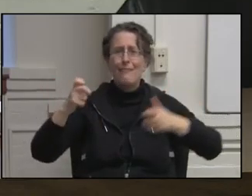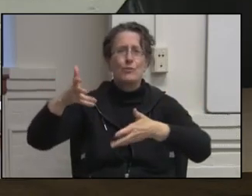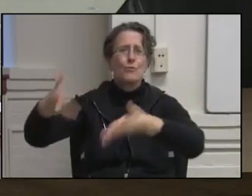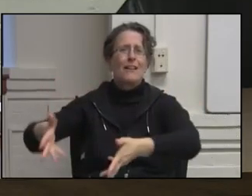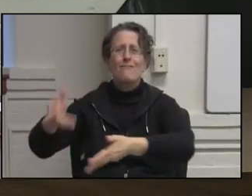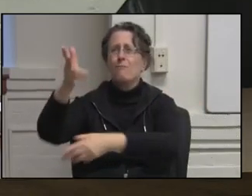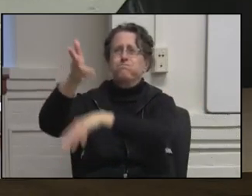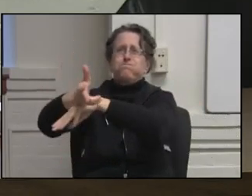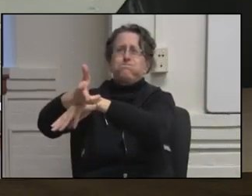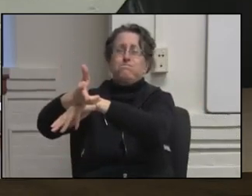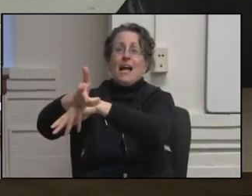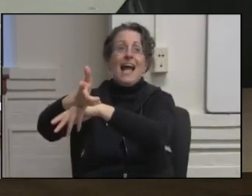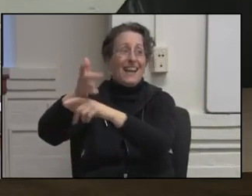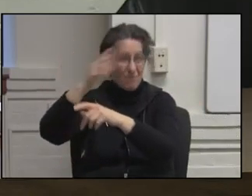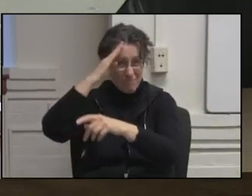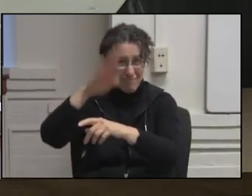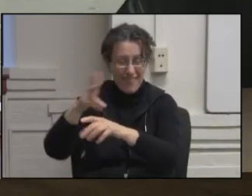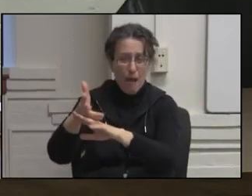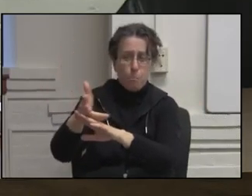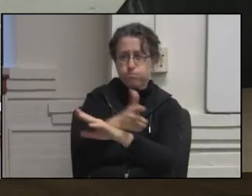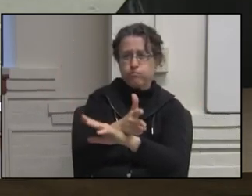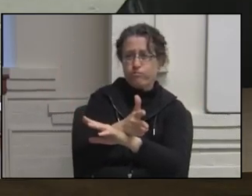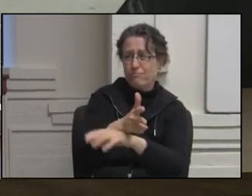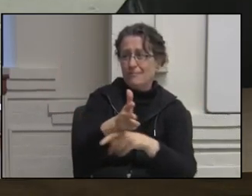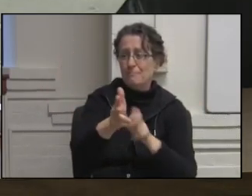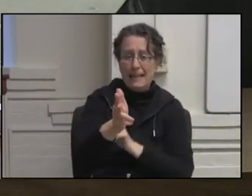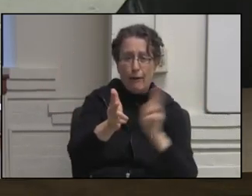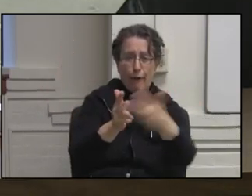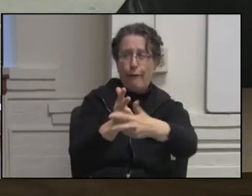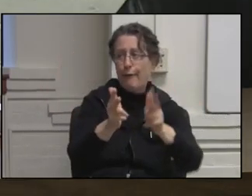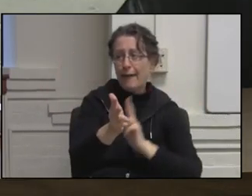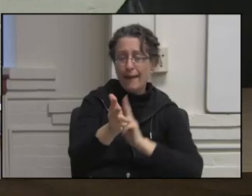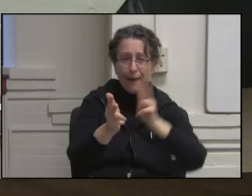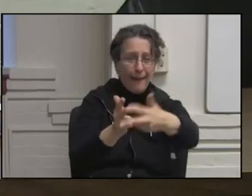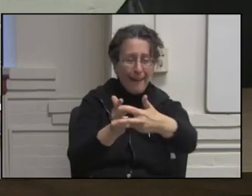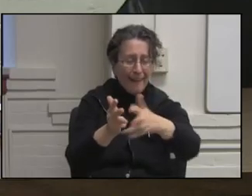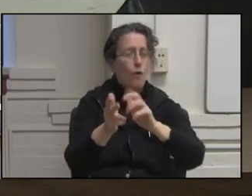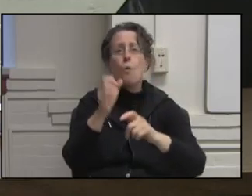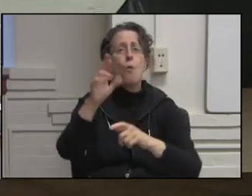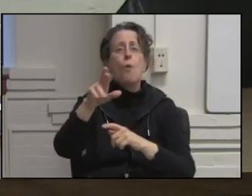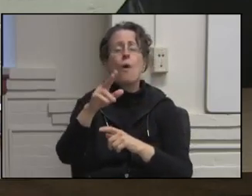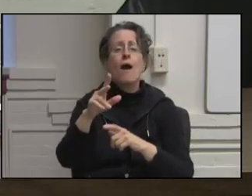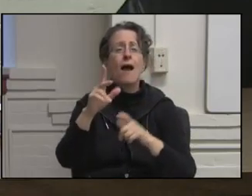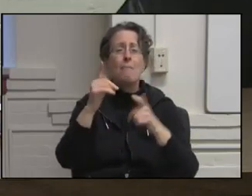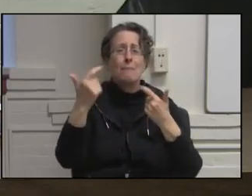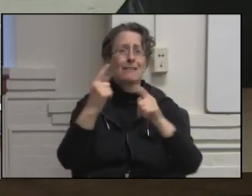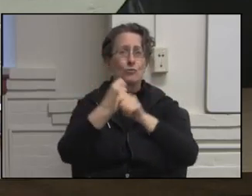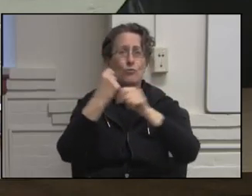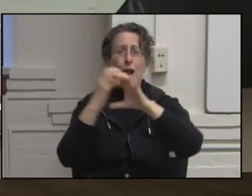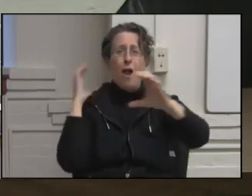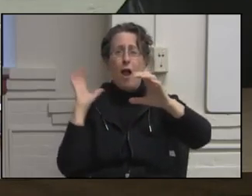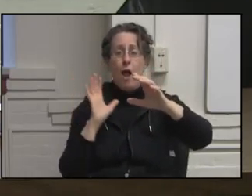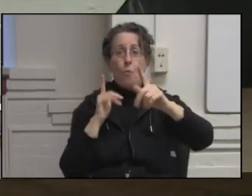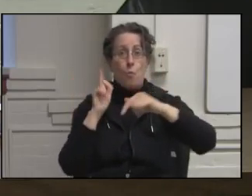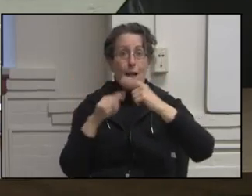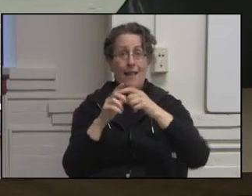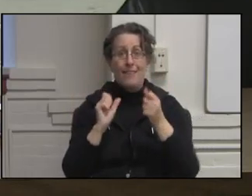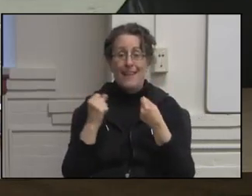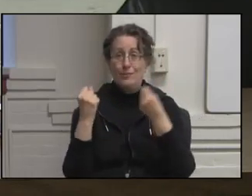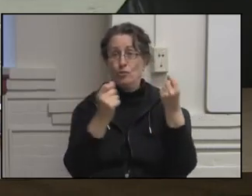a tractor trailer, and then what it did was they couldn't make it through without getting into the turn lanes. So if you're coming up Main